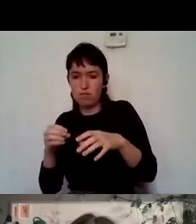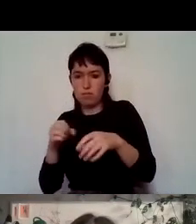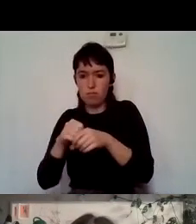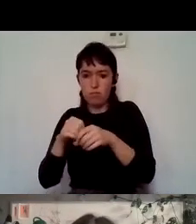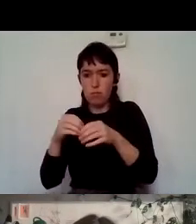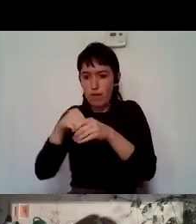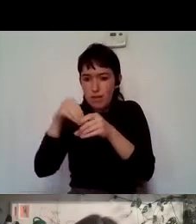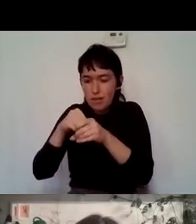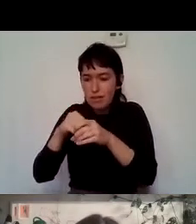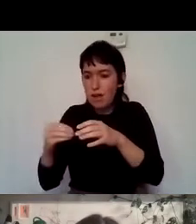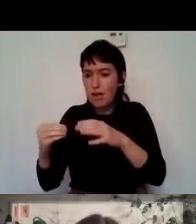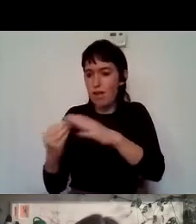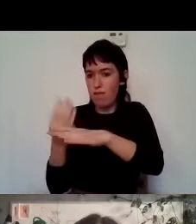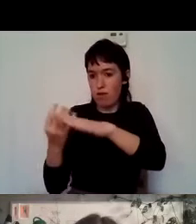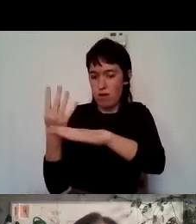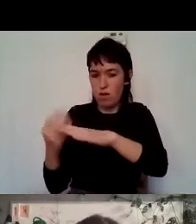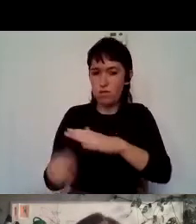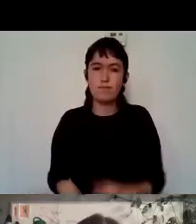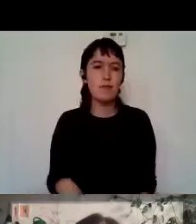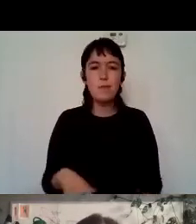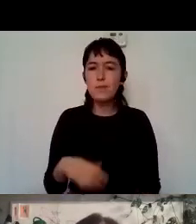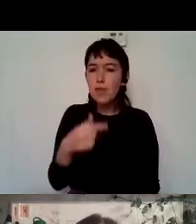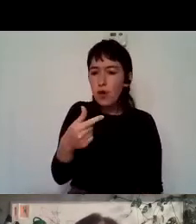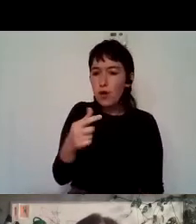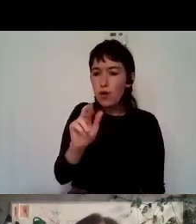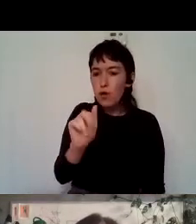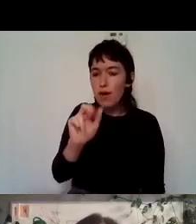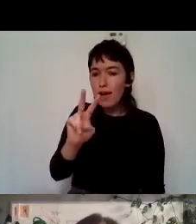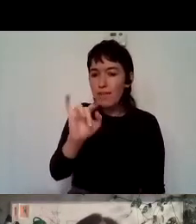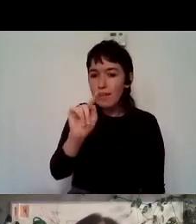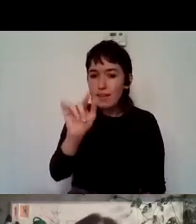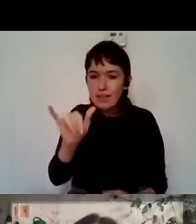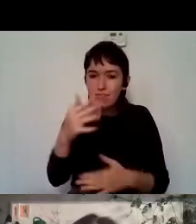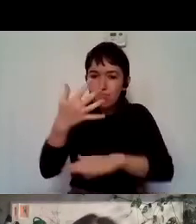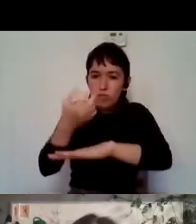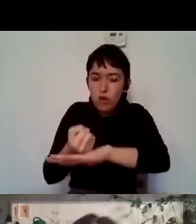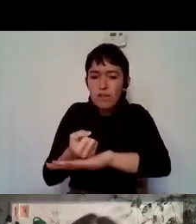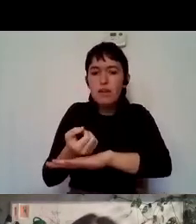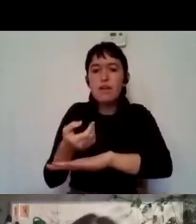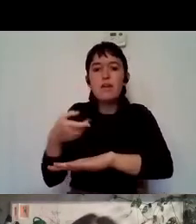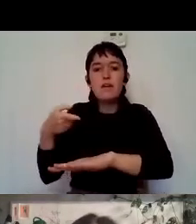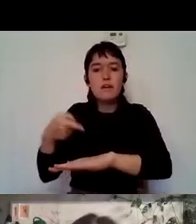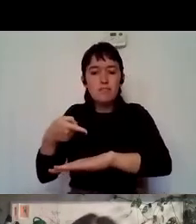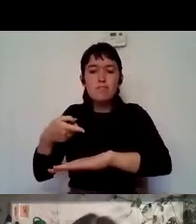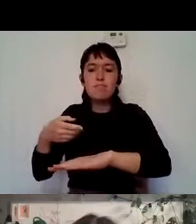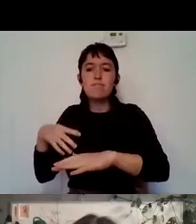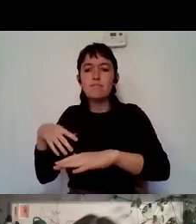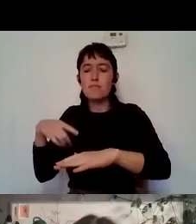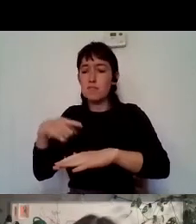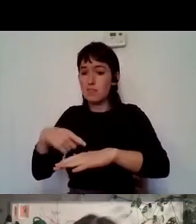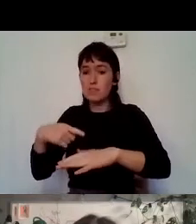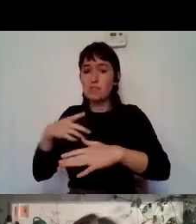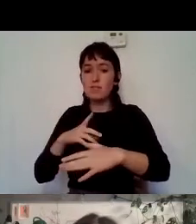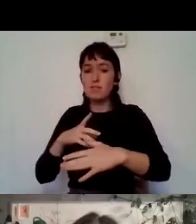eruptions. So, but what about gravity? It isn't like gravity constant on Earth, it isn't just a value, it's the thing that is keeping us